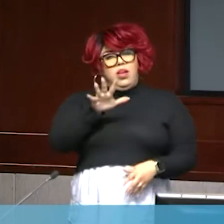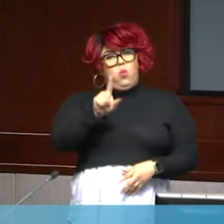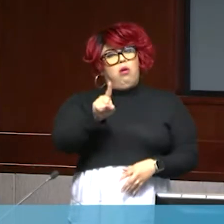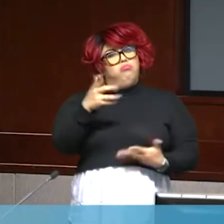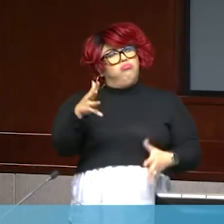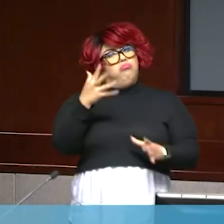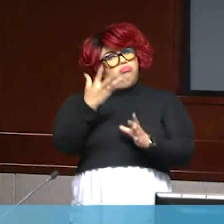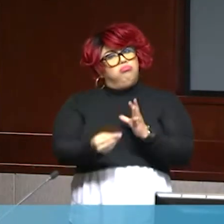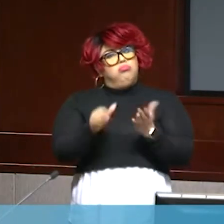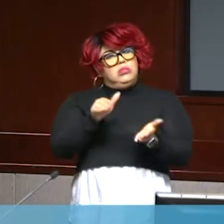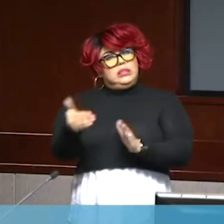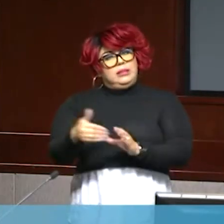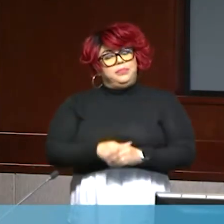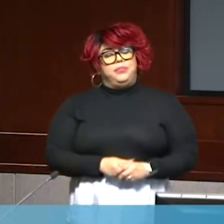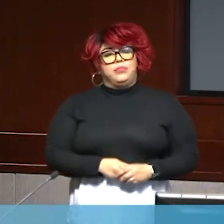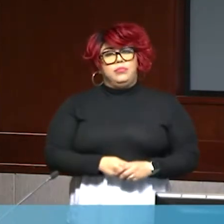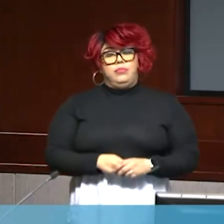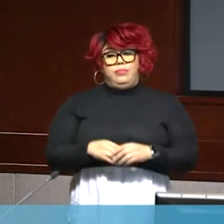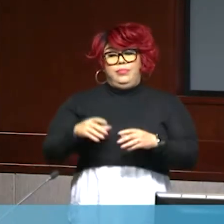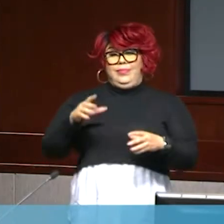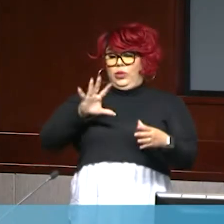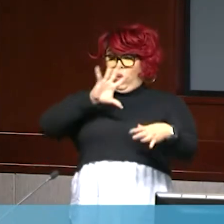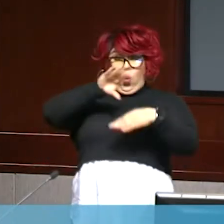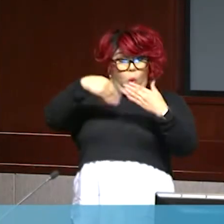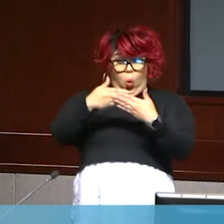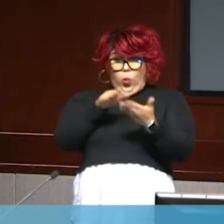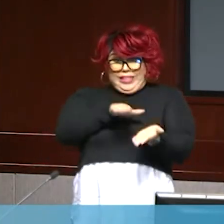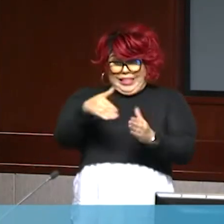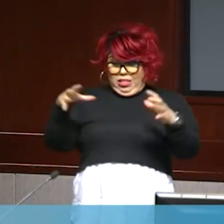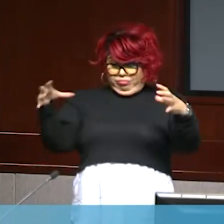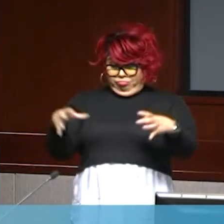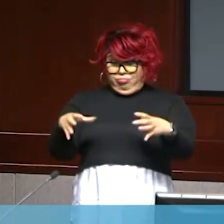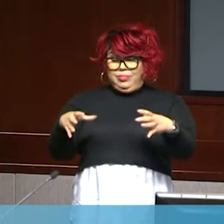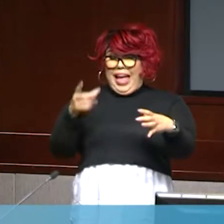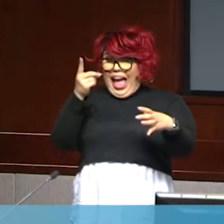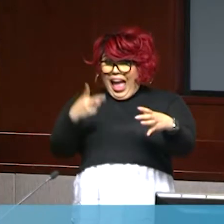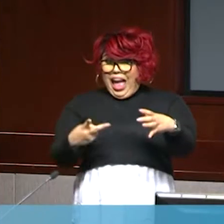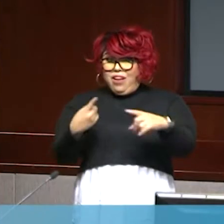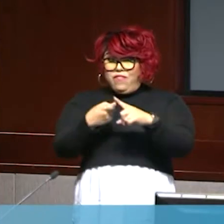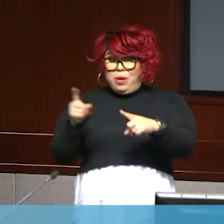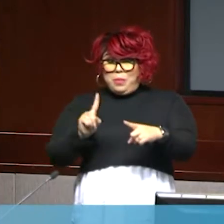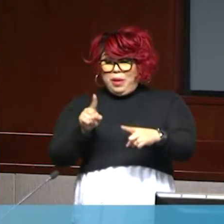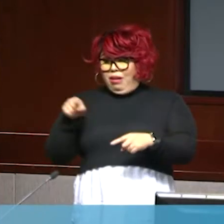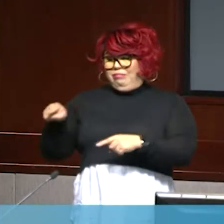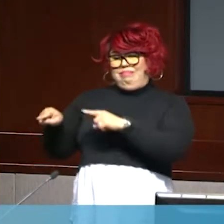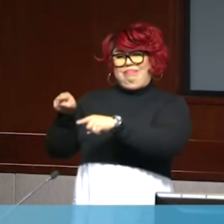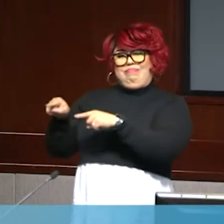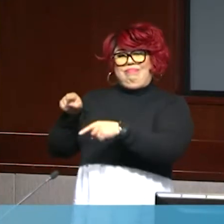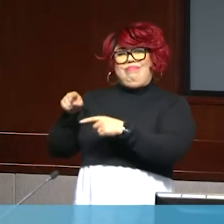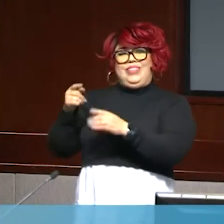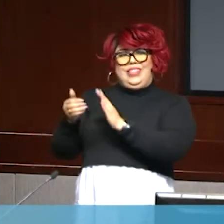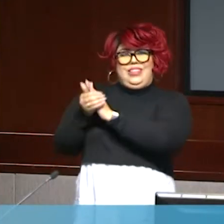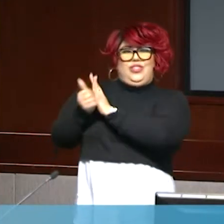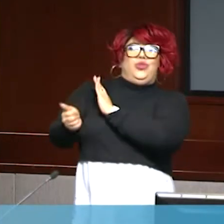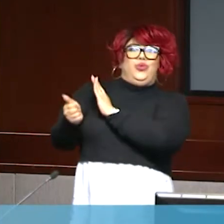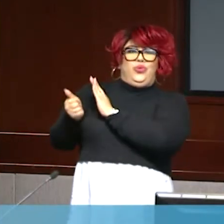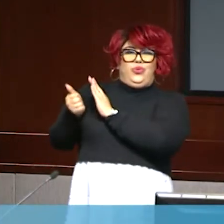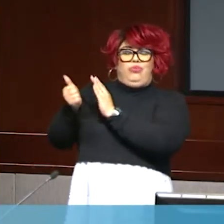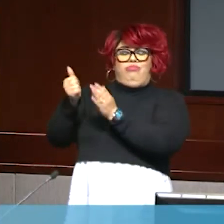away. Over half of the deaths in Kern County, our total number of deaths, over half of them are attributed to at least 3